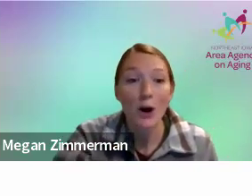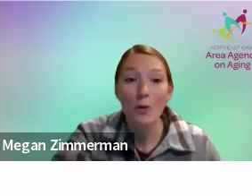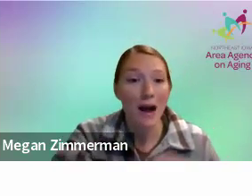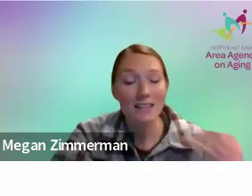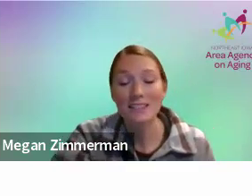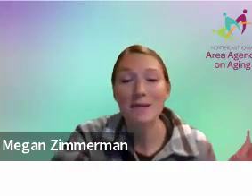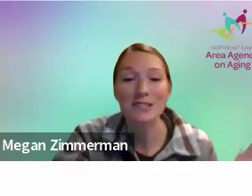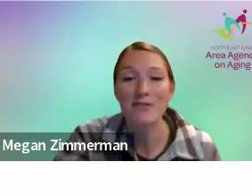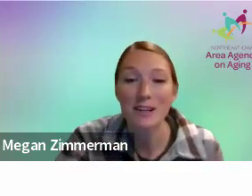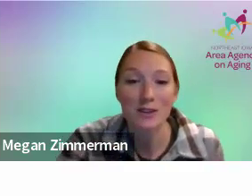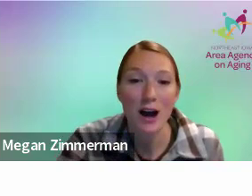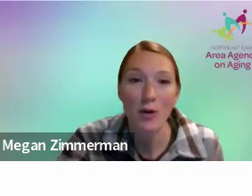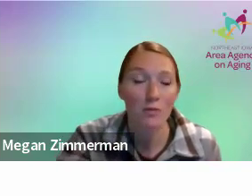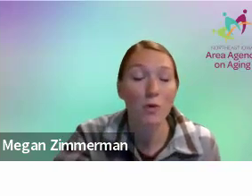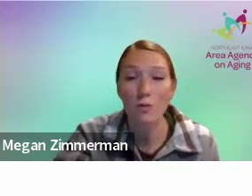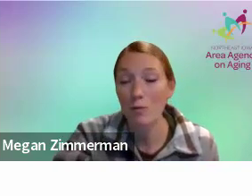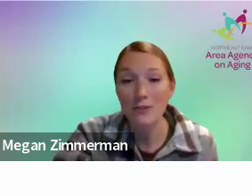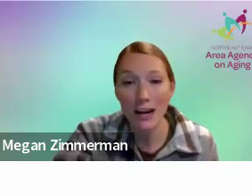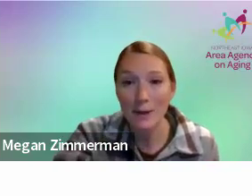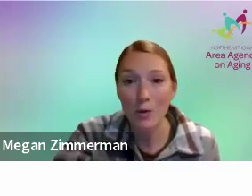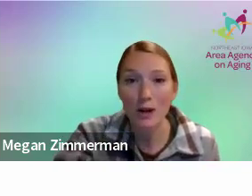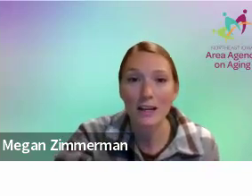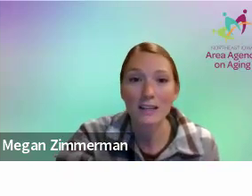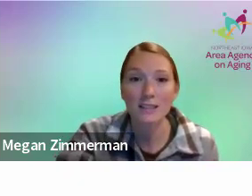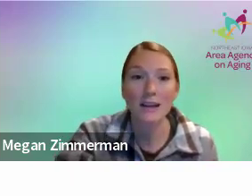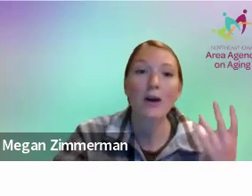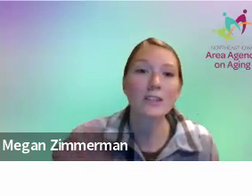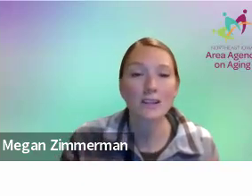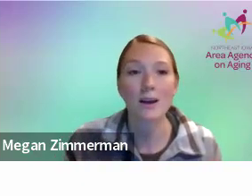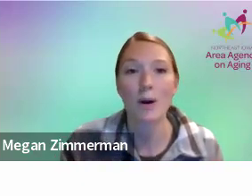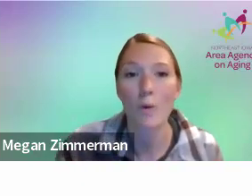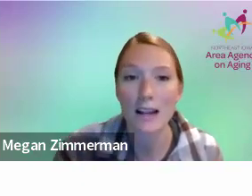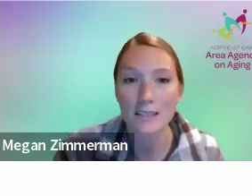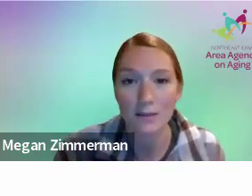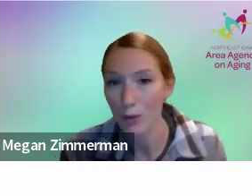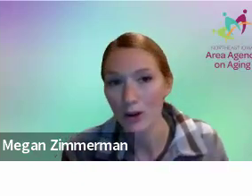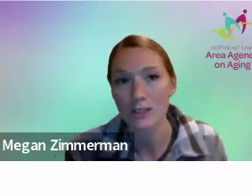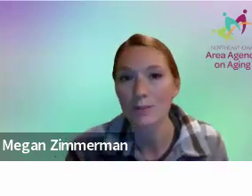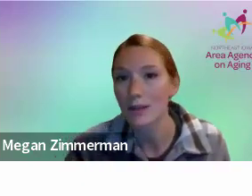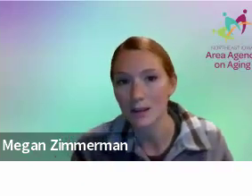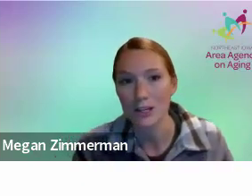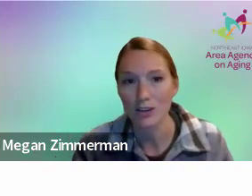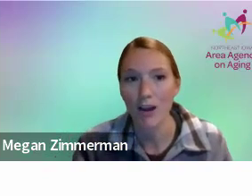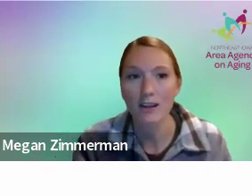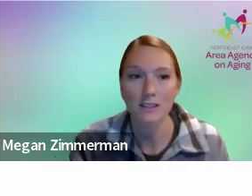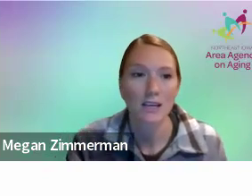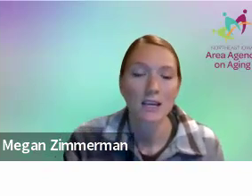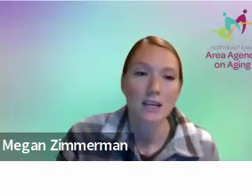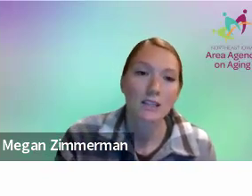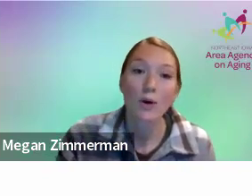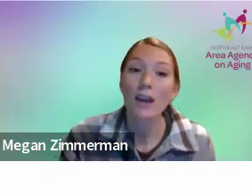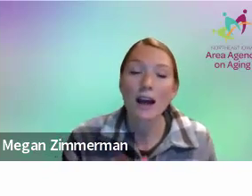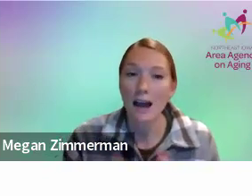Okay, so back to Dementia Friends. We talked about what it is. Now let's talk about why is it important to be a dementia